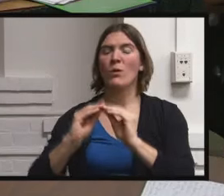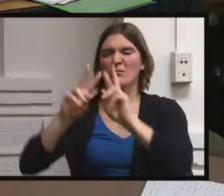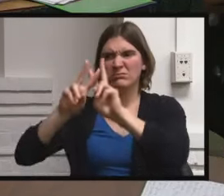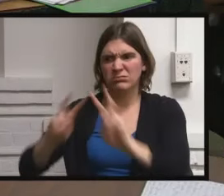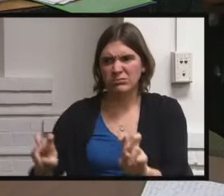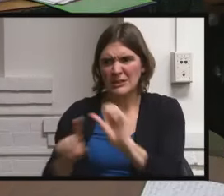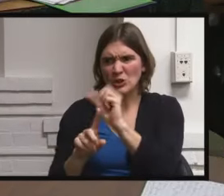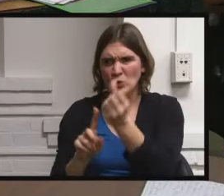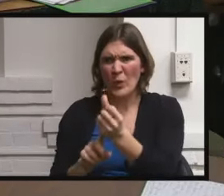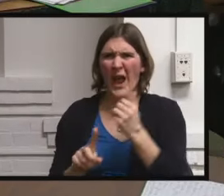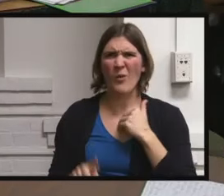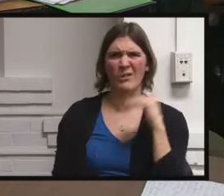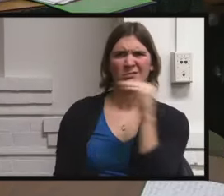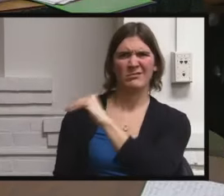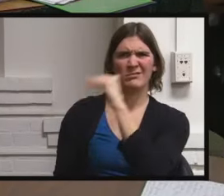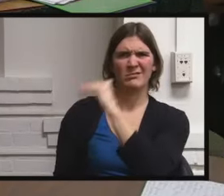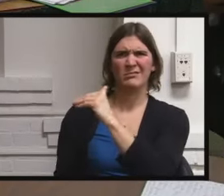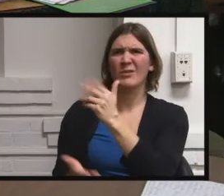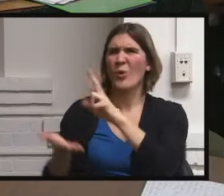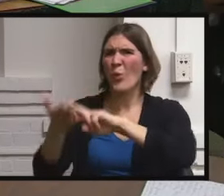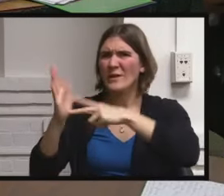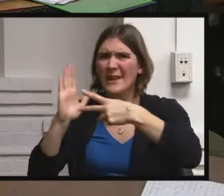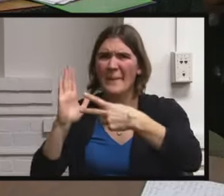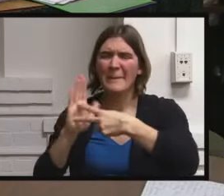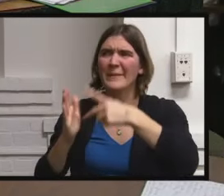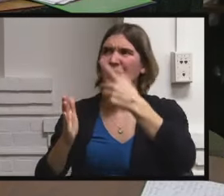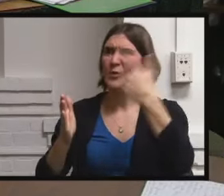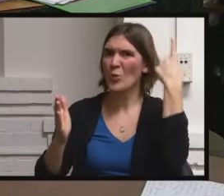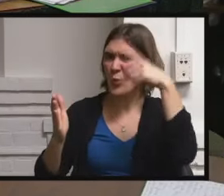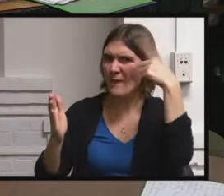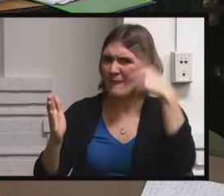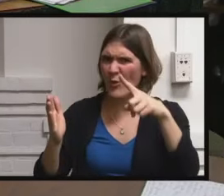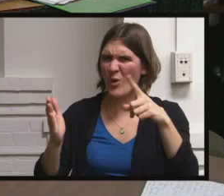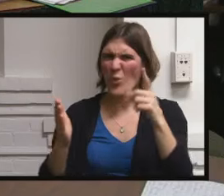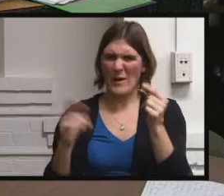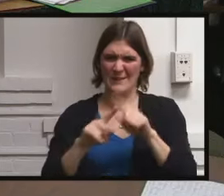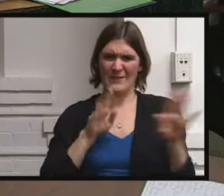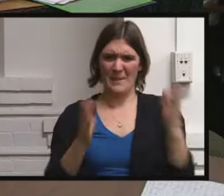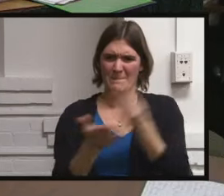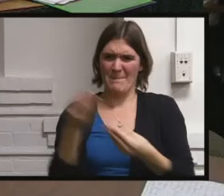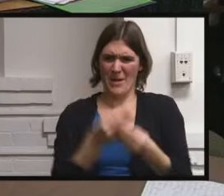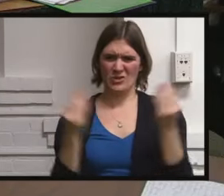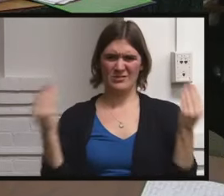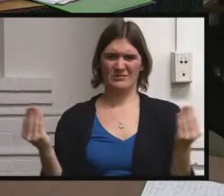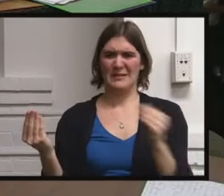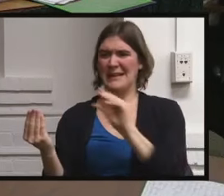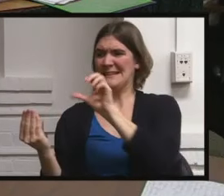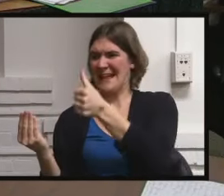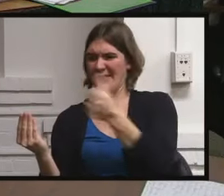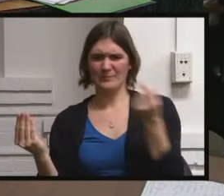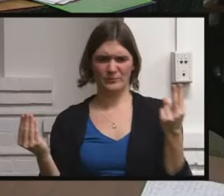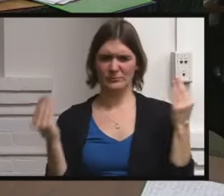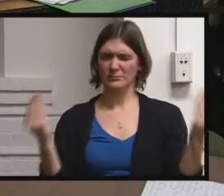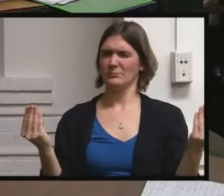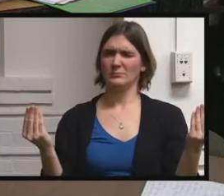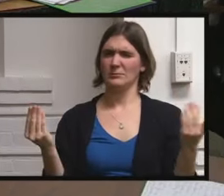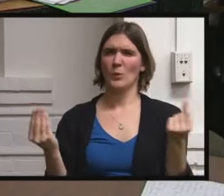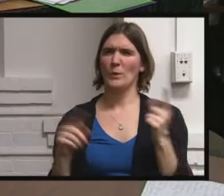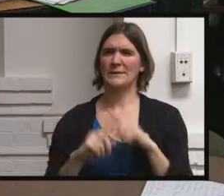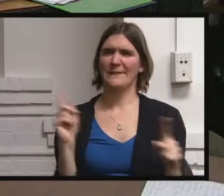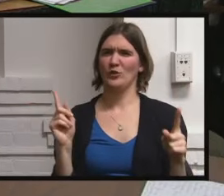examination, some additional interaction with the district to understand better the difference between the November 10th budget and the November 12th